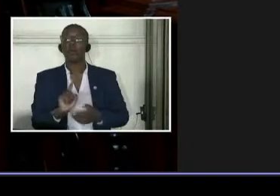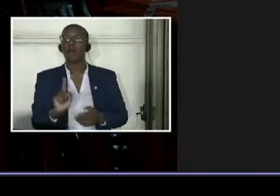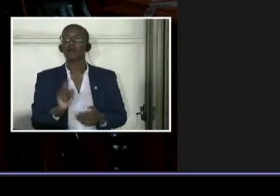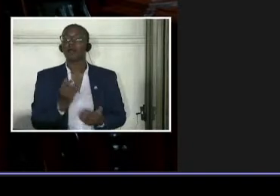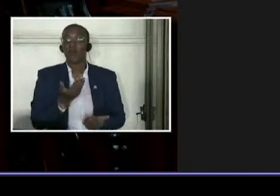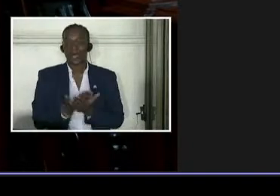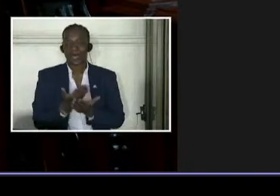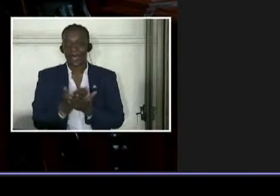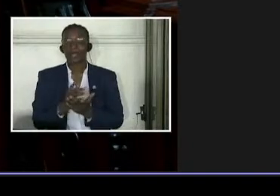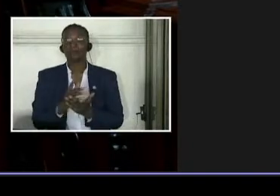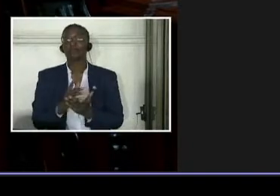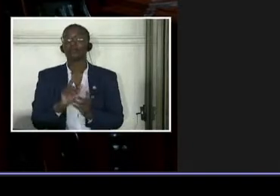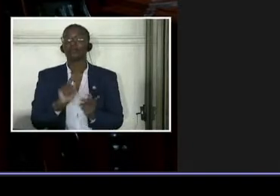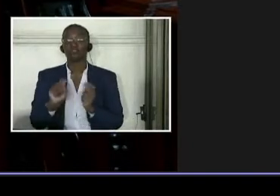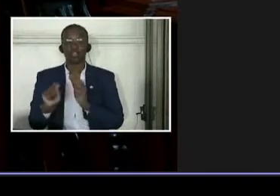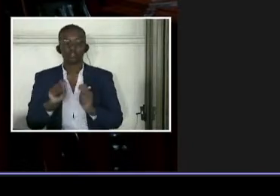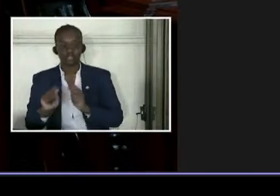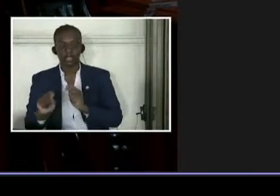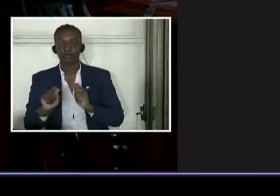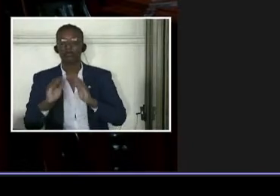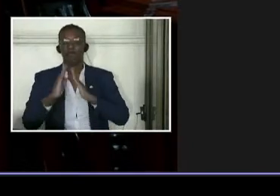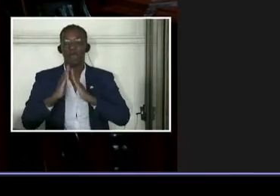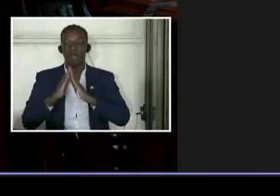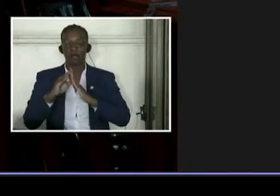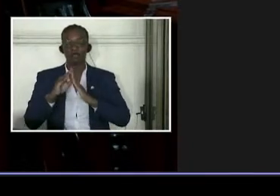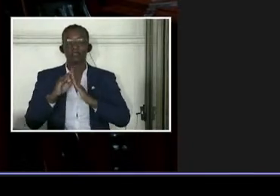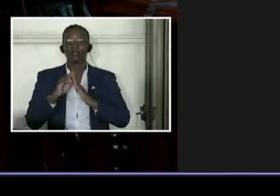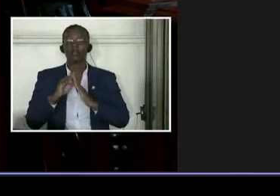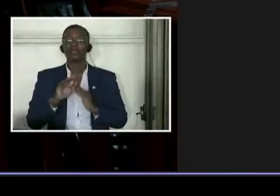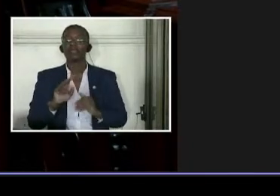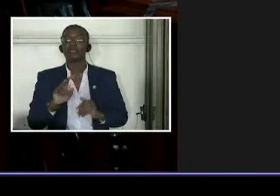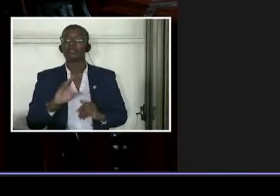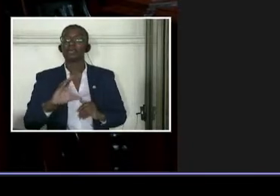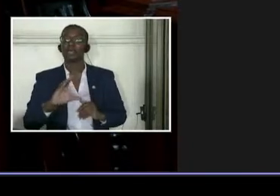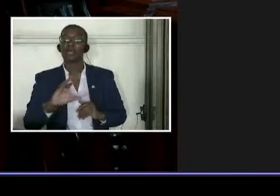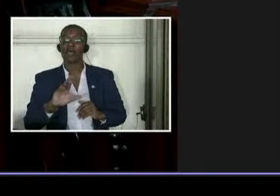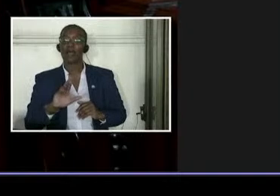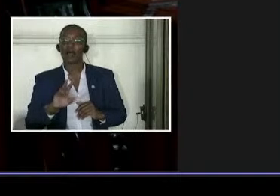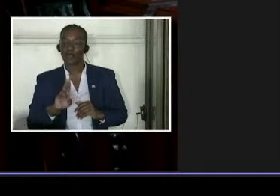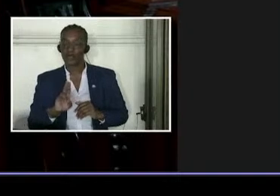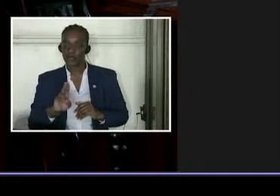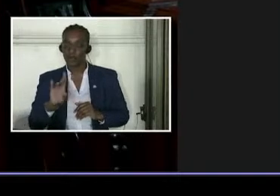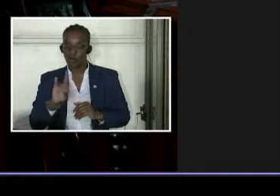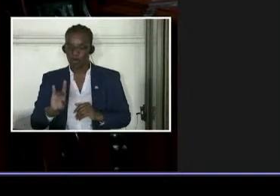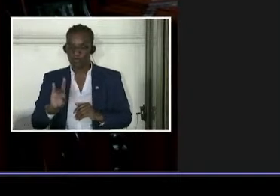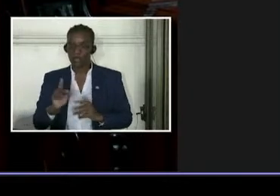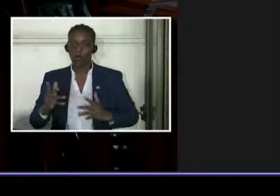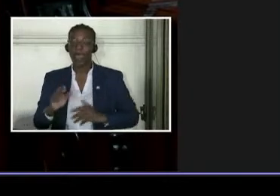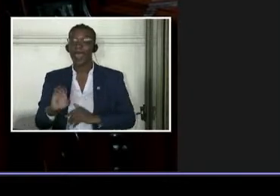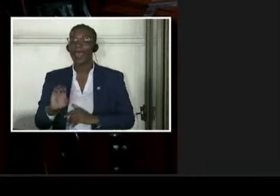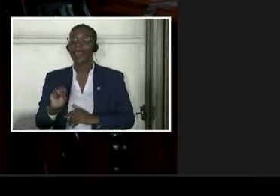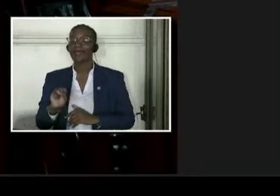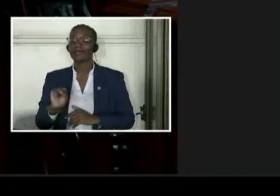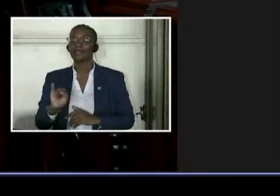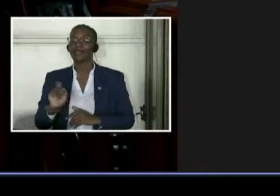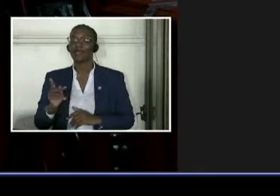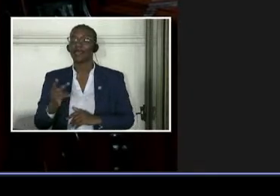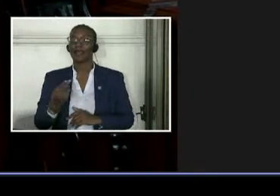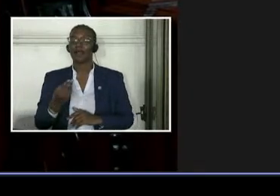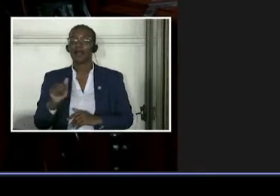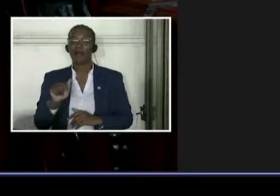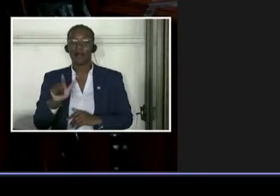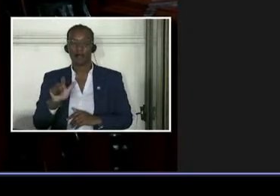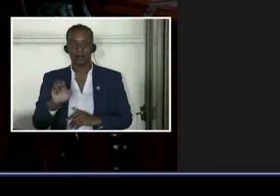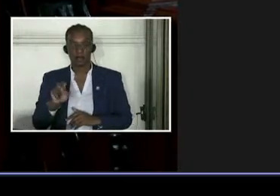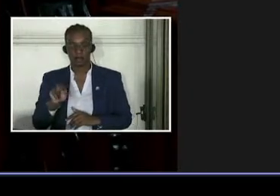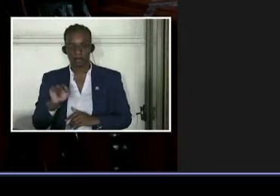are able to renovate and rehabilitate that CRU project or that hostel in Isikhalini.